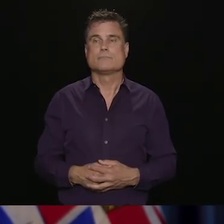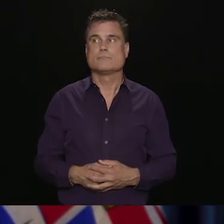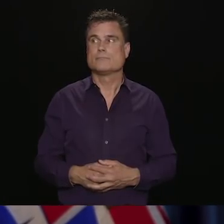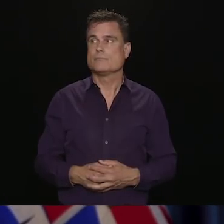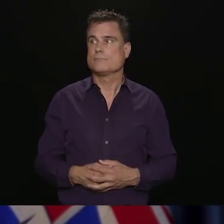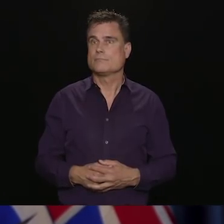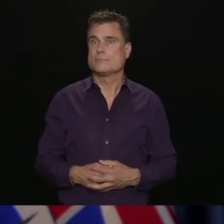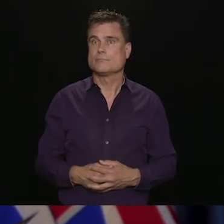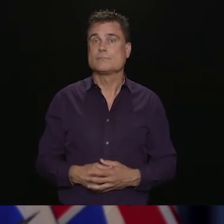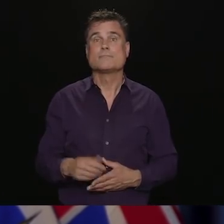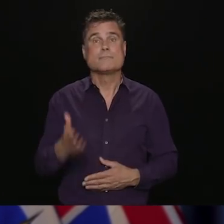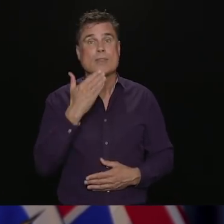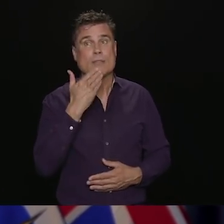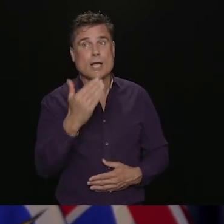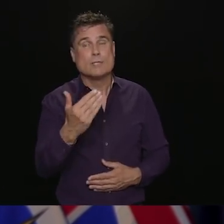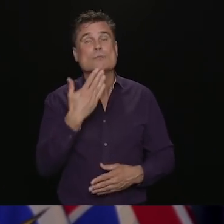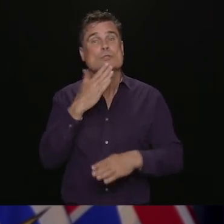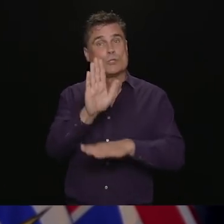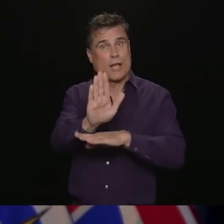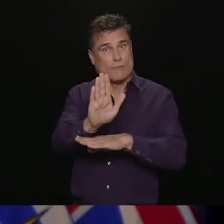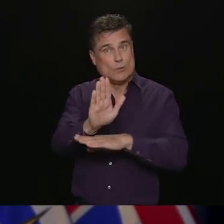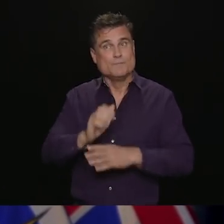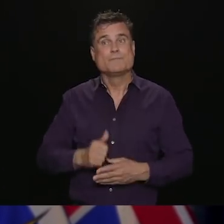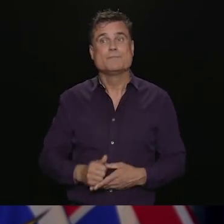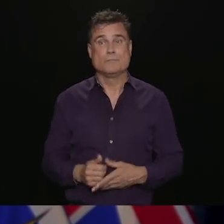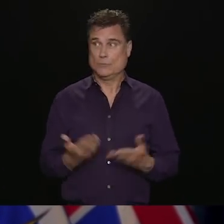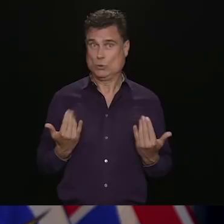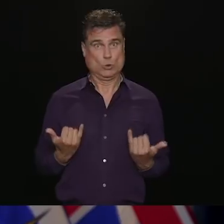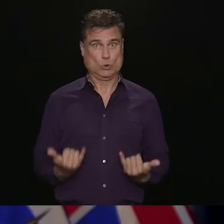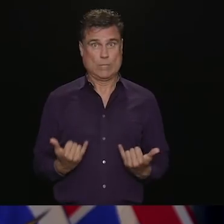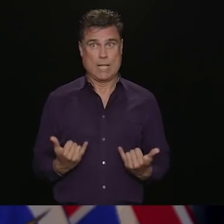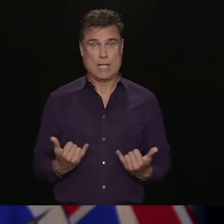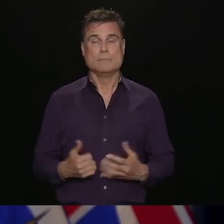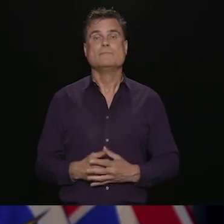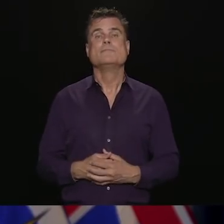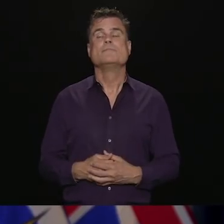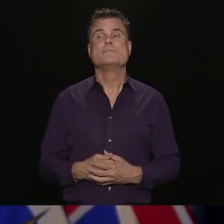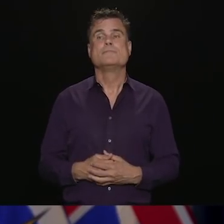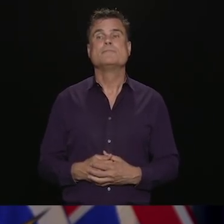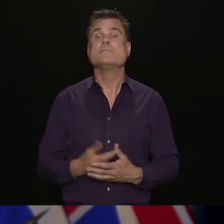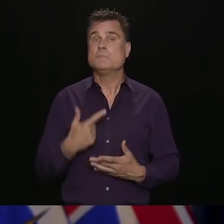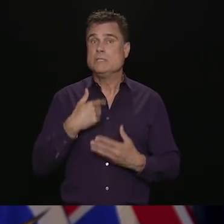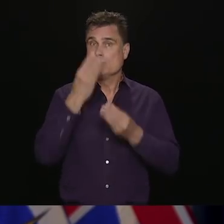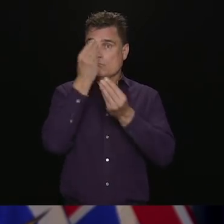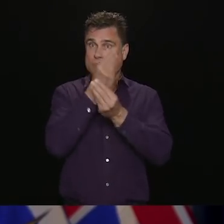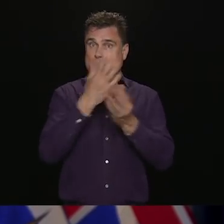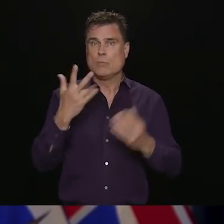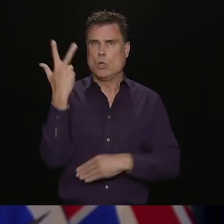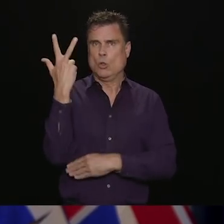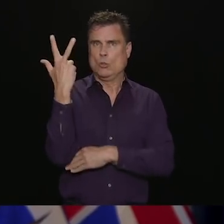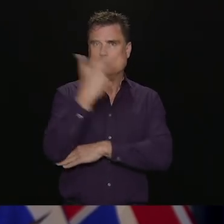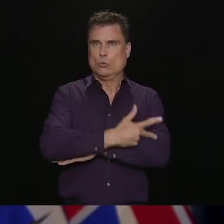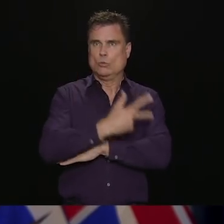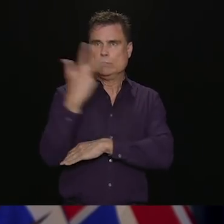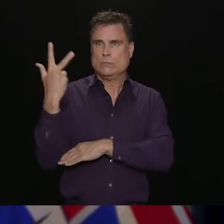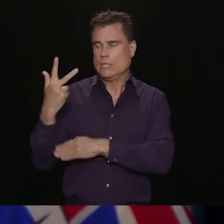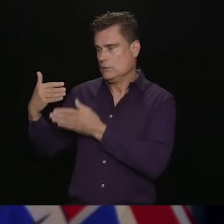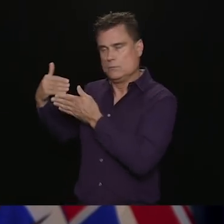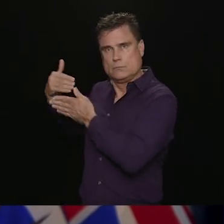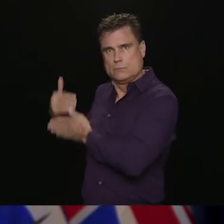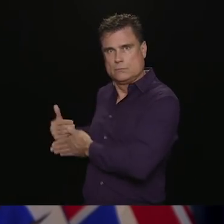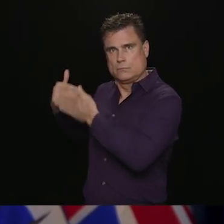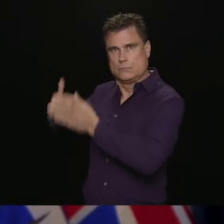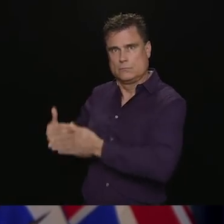Thank you and good afternoon. So for today, we are reporting on three periods of our